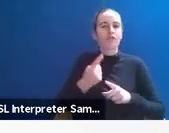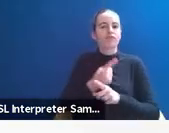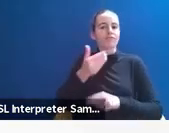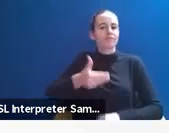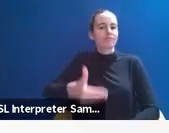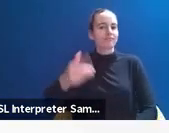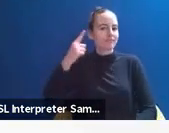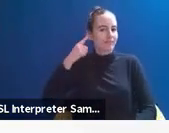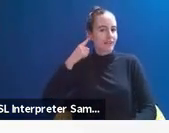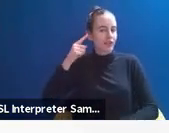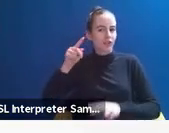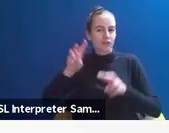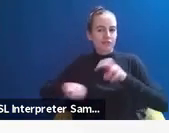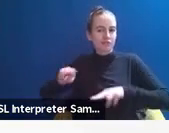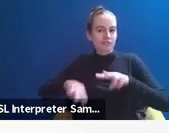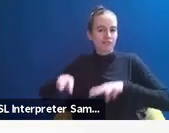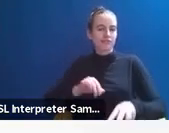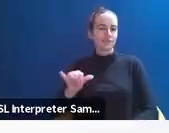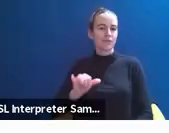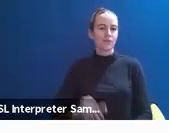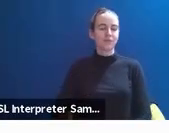monitoring for balance or falls.